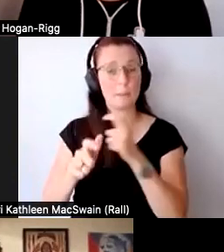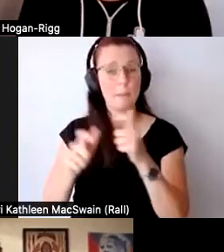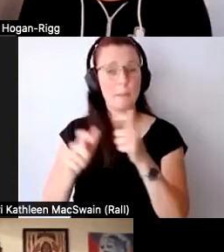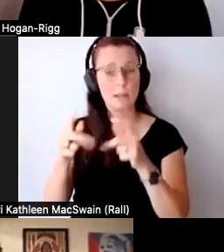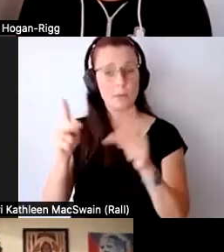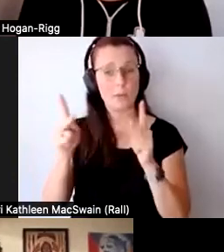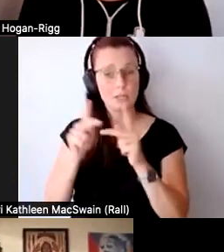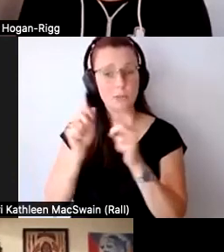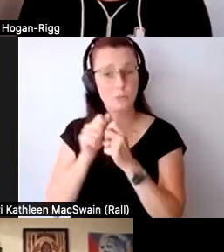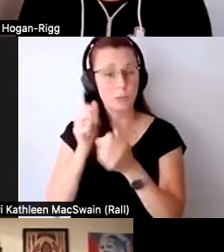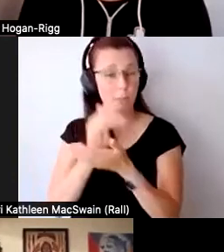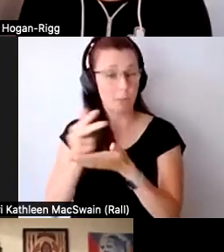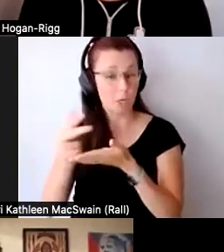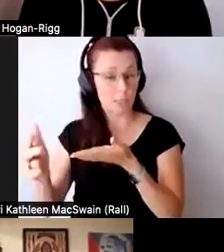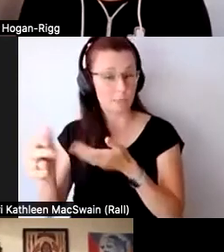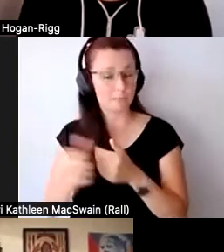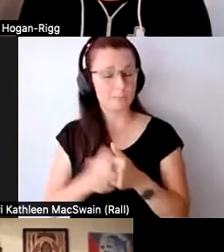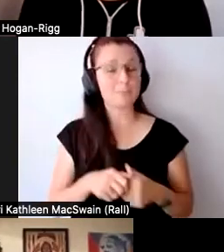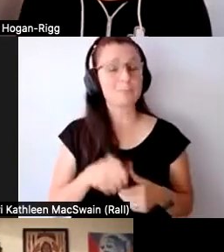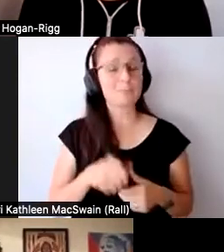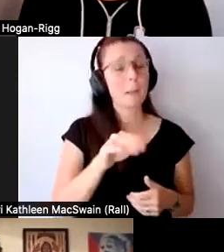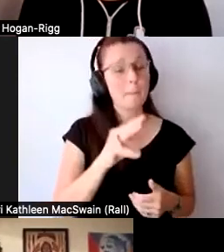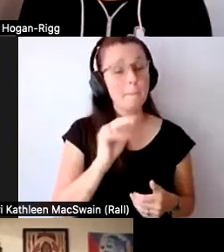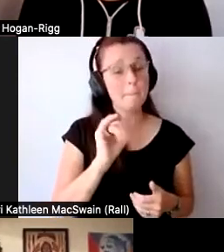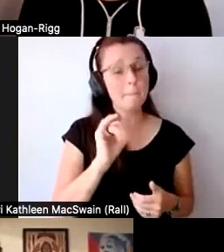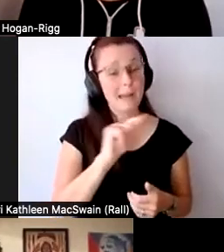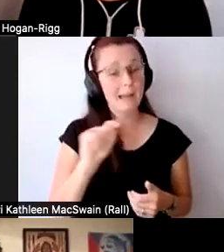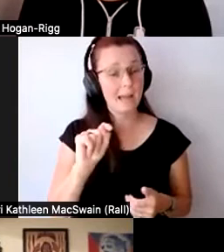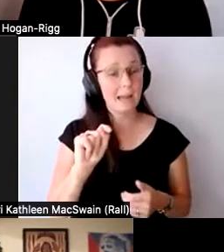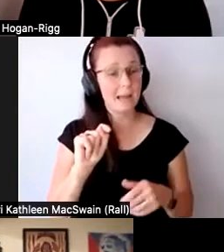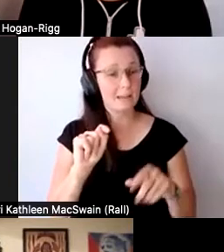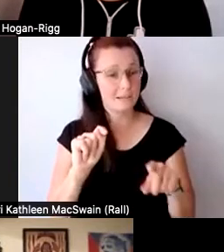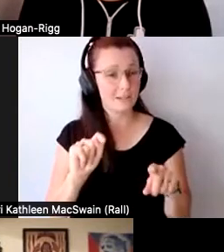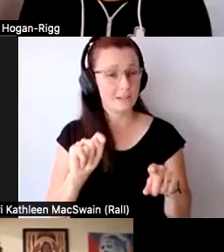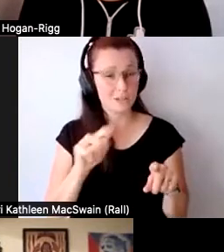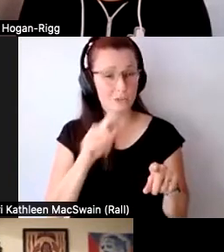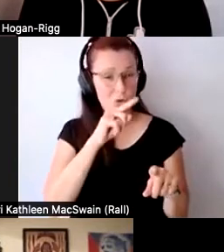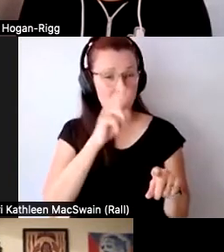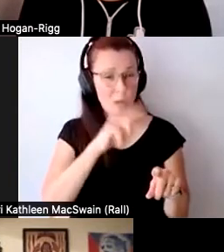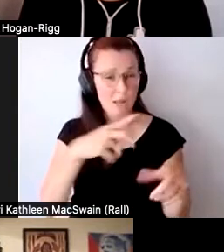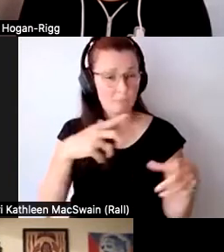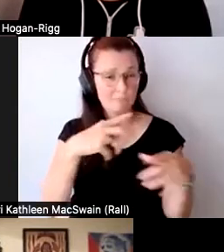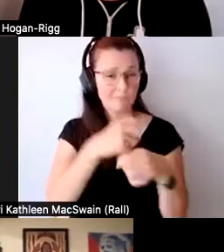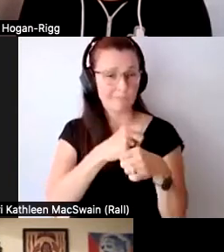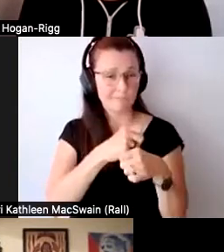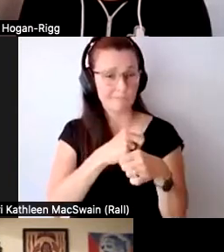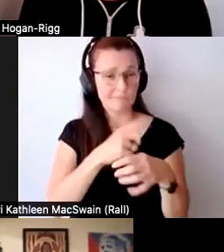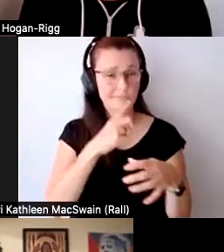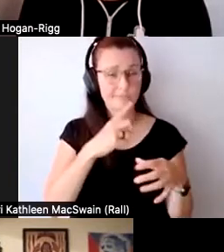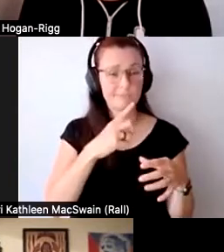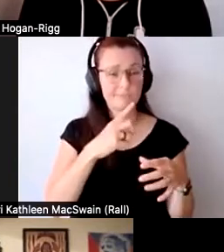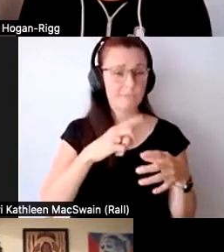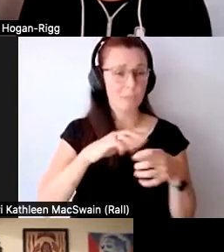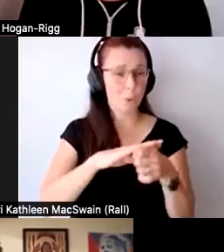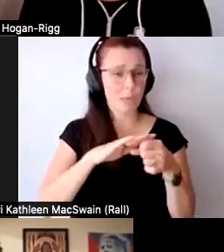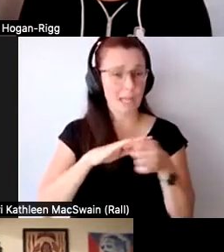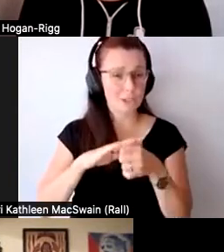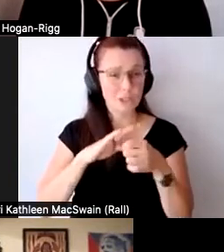a quick overview of the limitations on location in Somerville as we evaluated areas throughout the